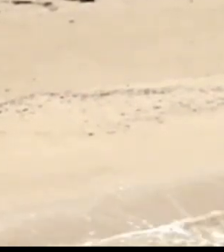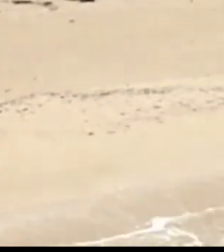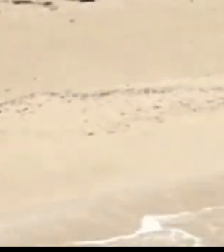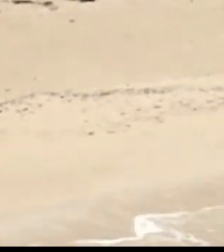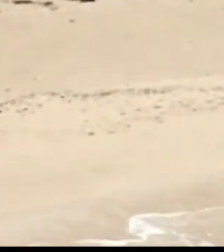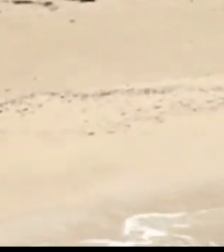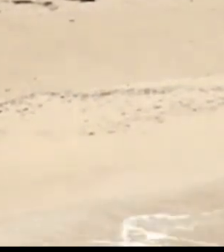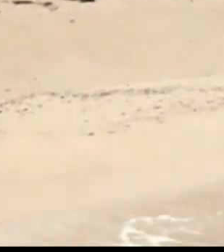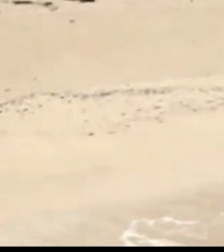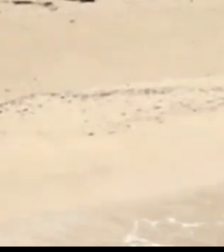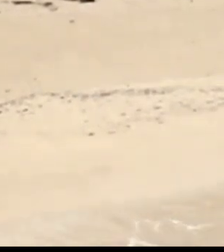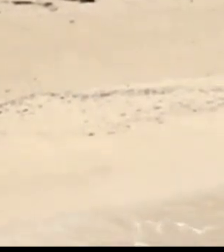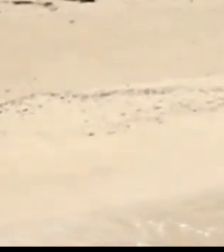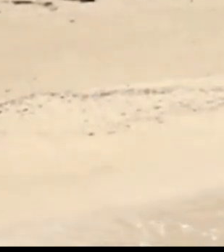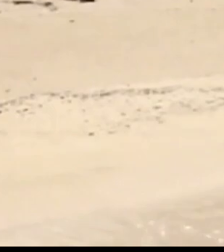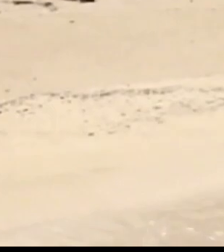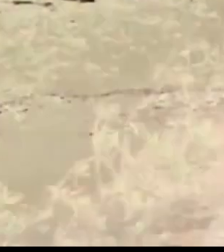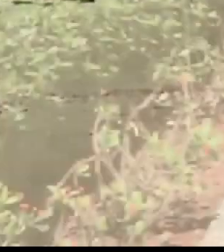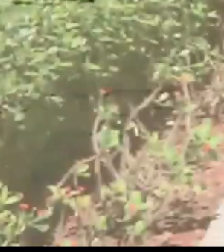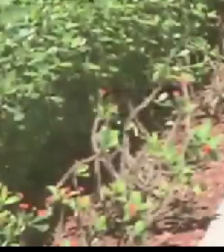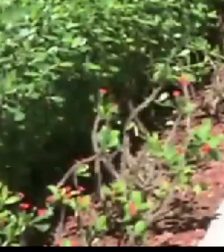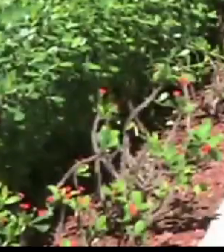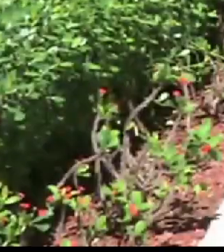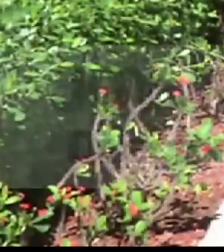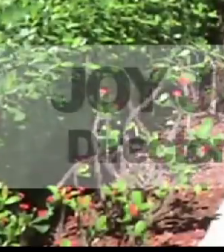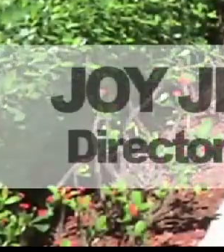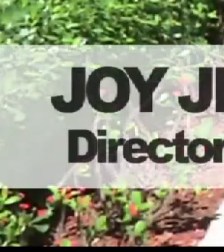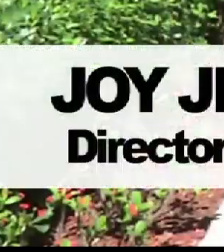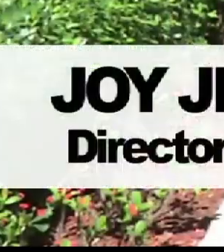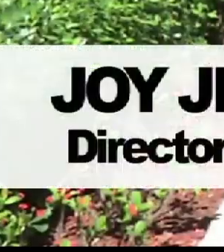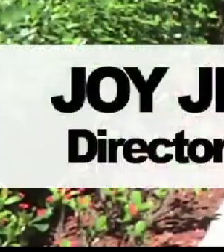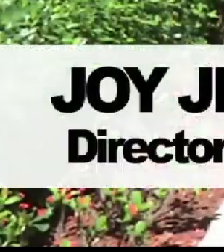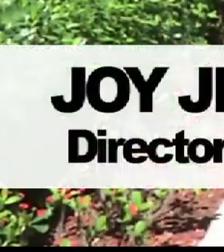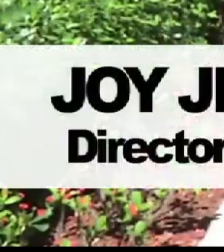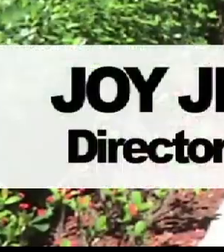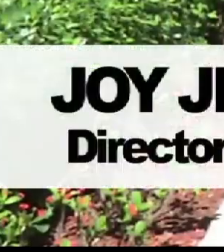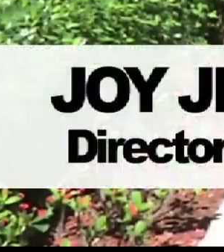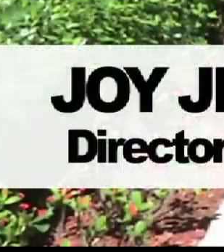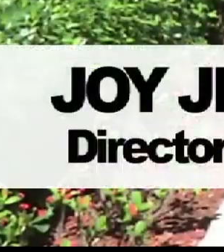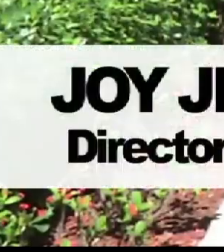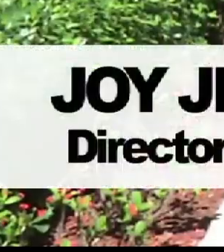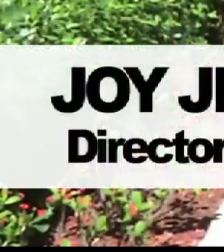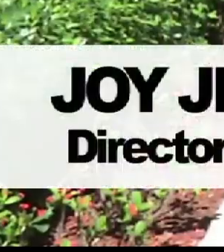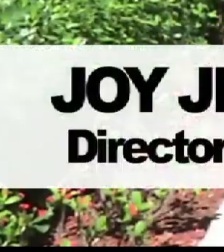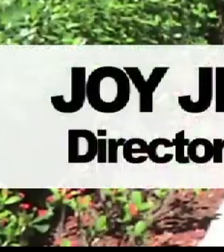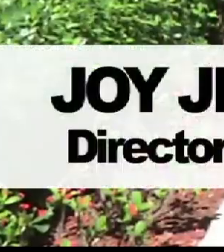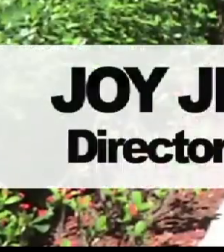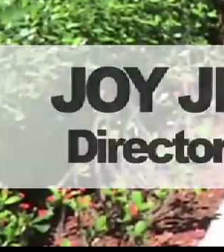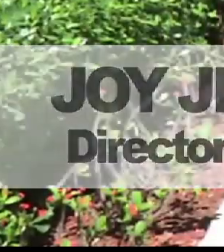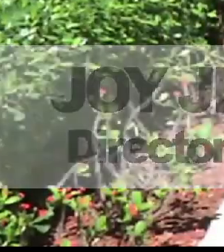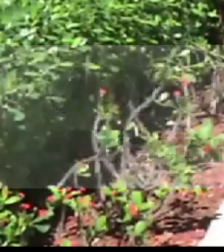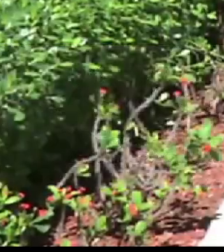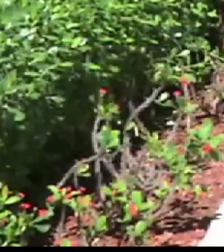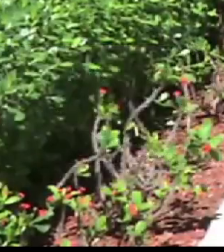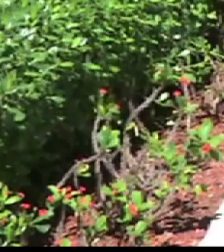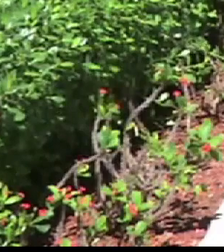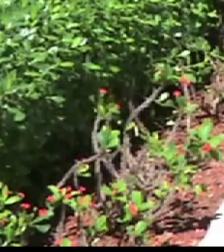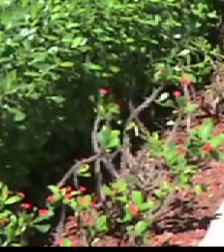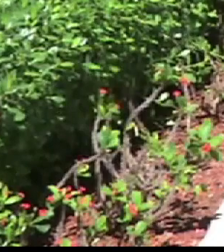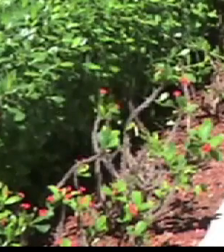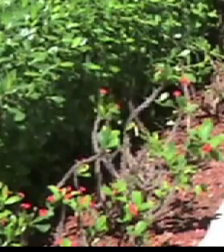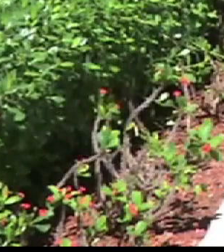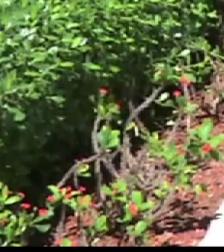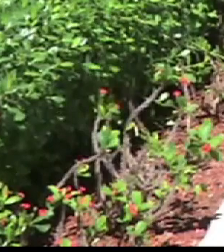tourism industry in the wake of disaster. We've been inundated with offers of assistance and of